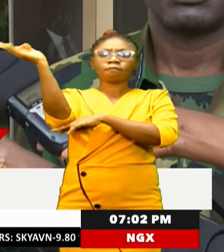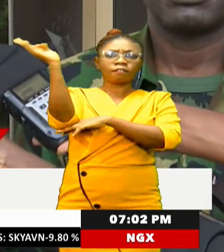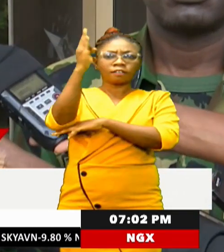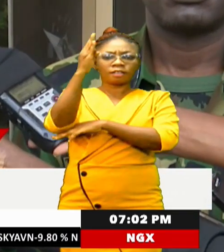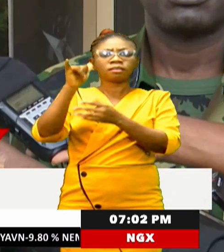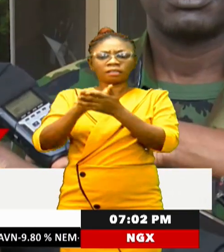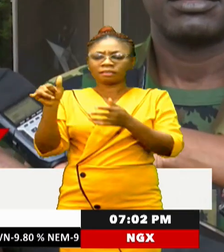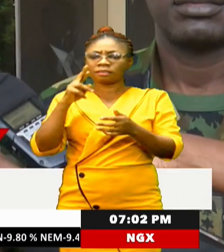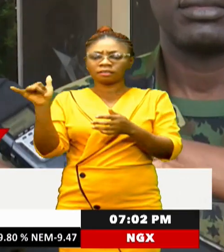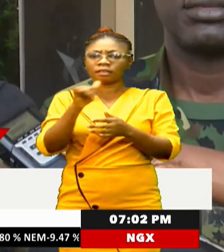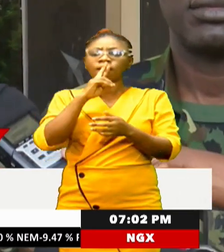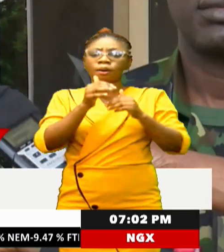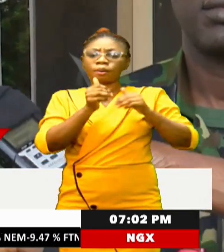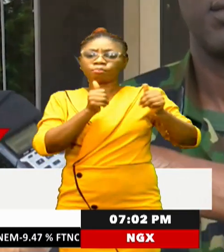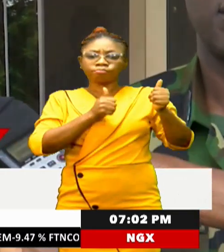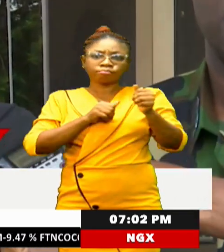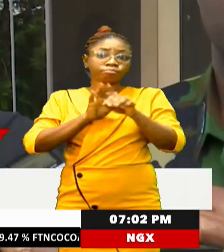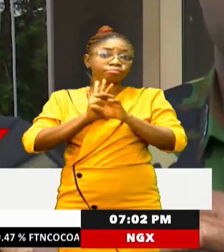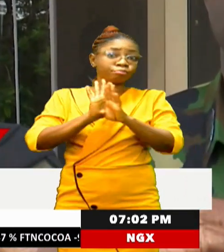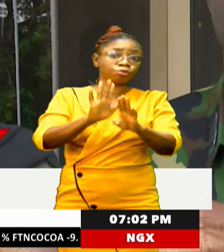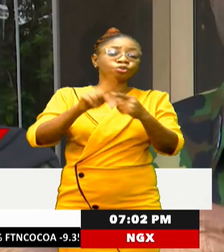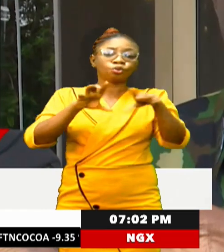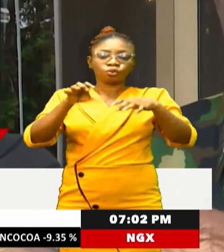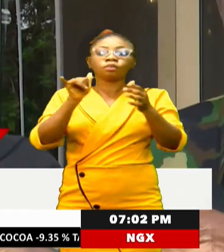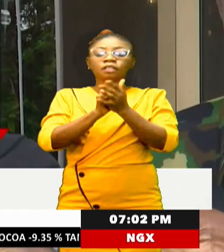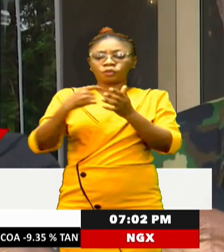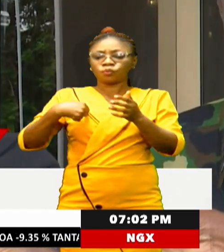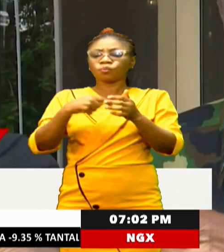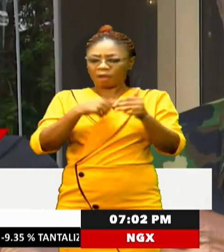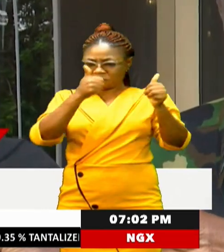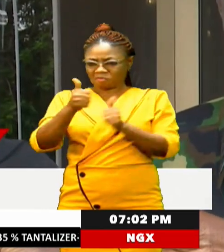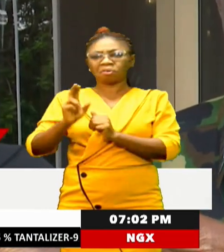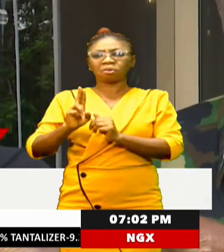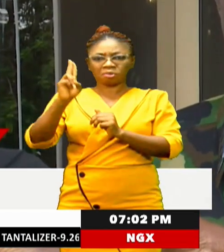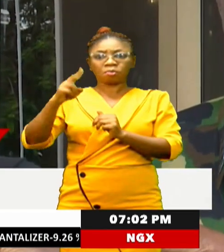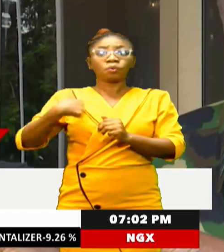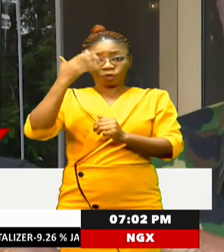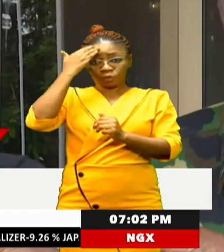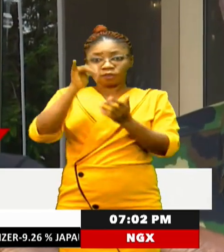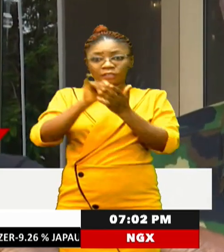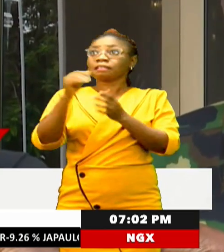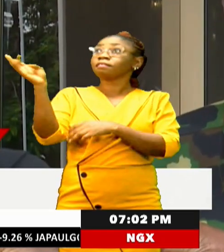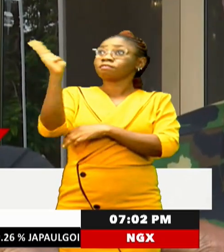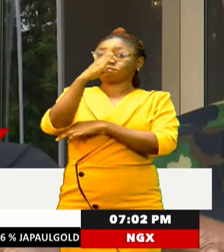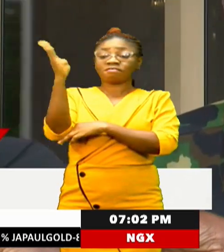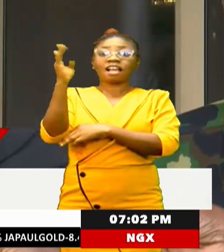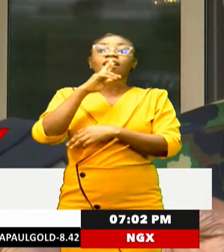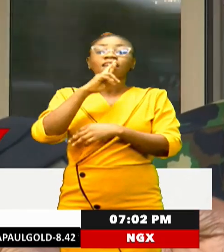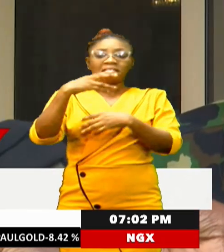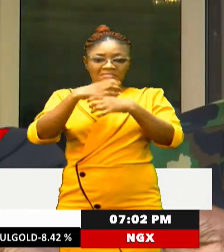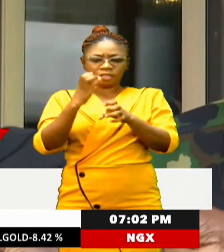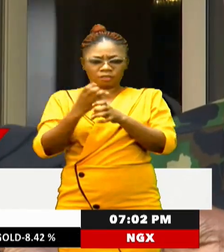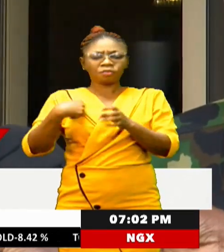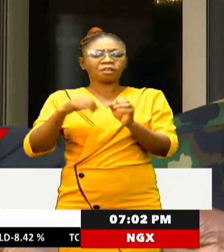that. We're following up with those ones that are sponsoring them, those that are pushing them, because you know the flags were also made. We identified those areas and we're going to take serious